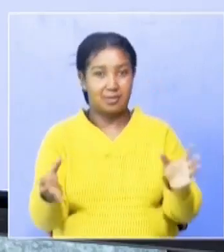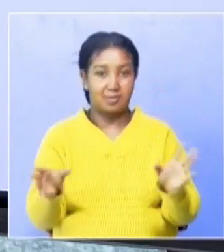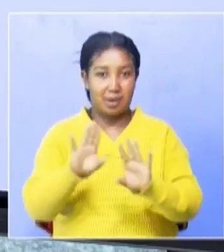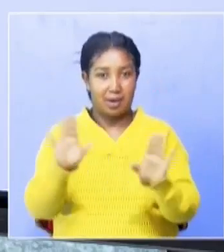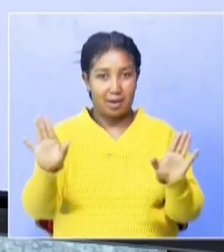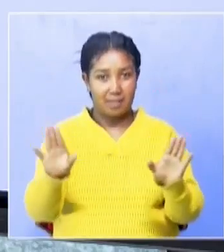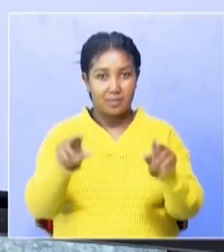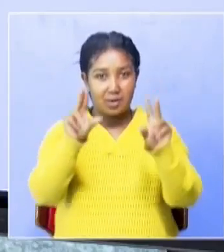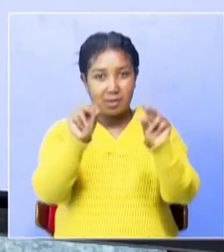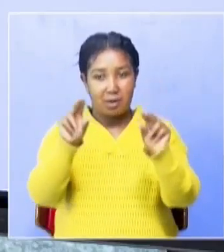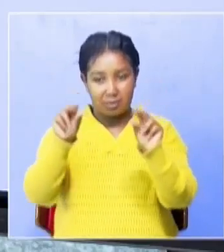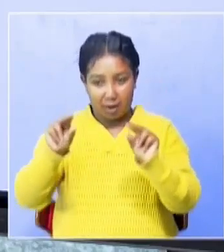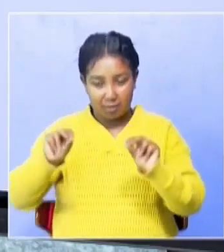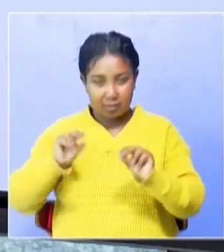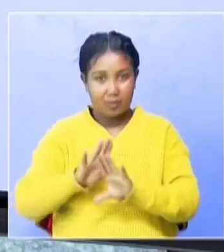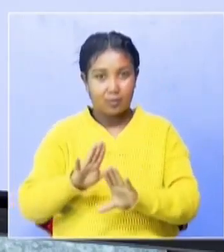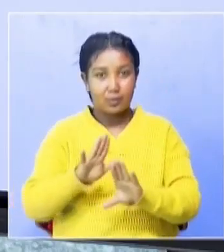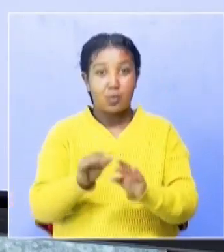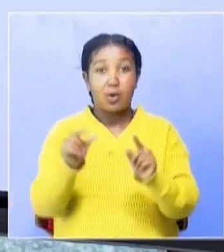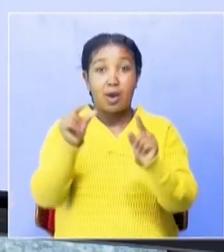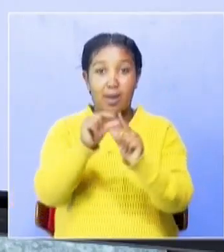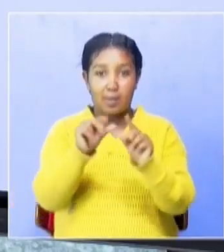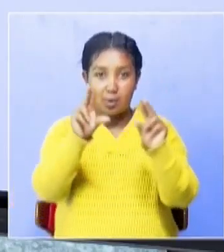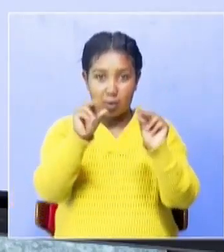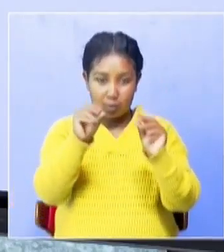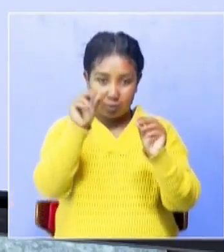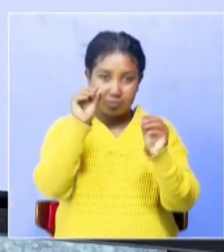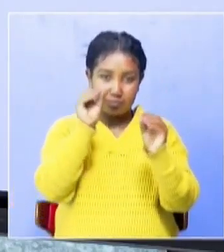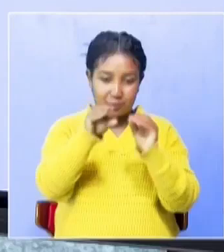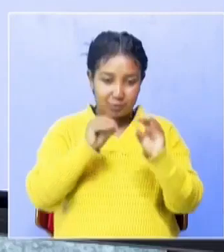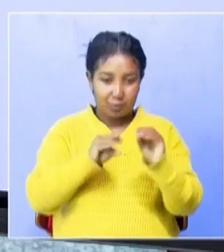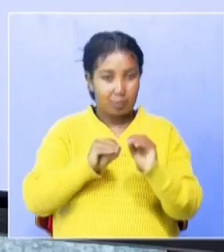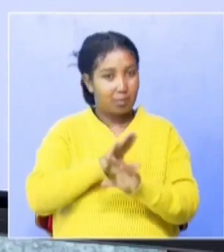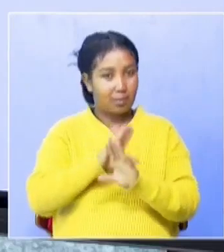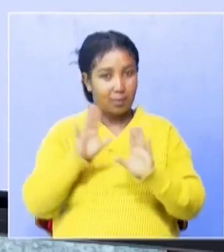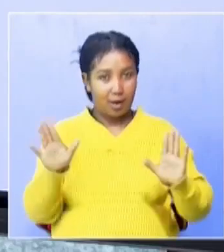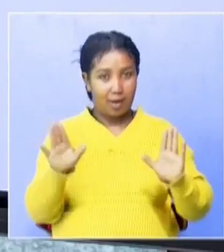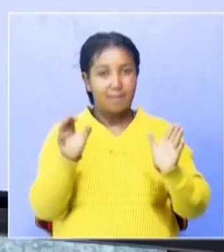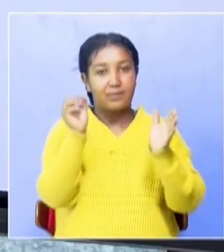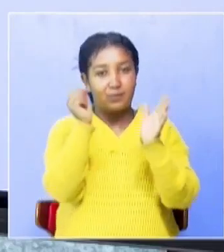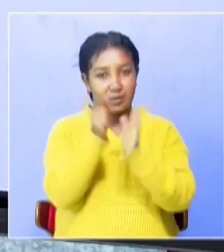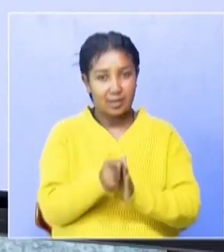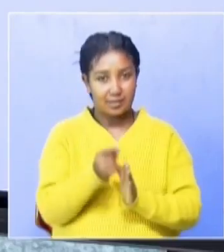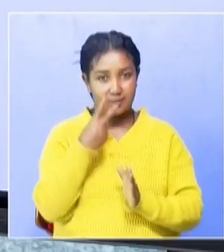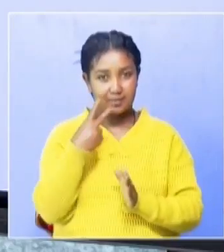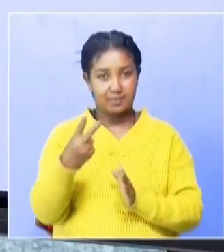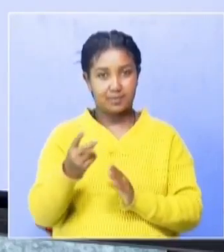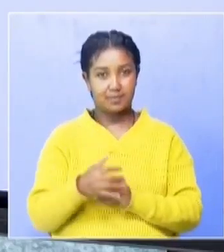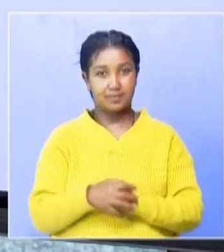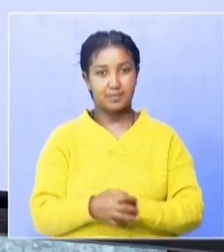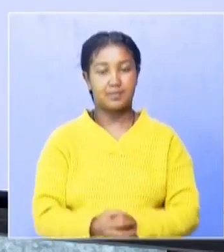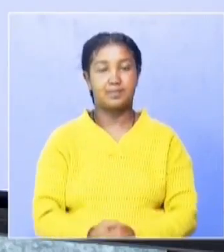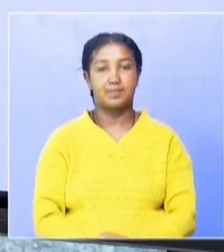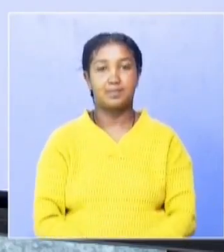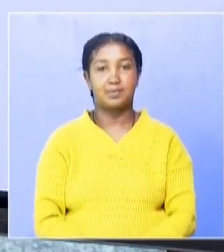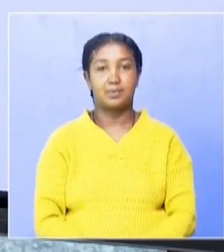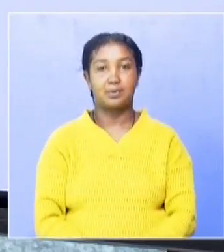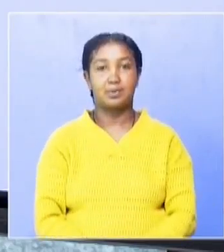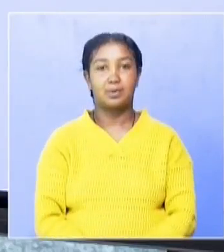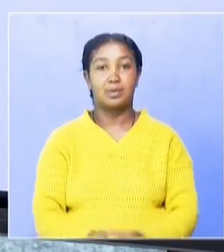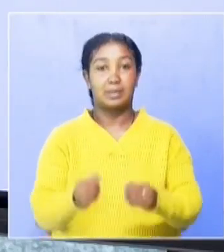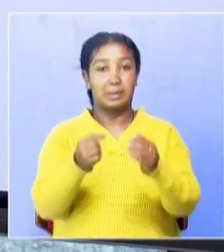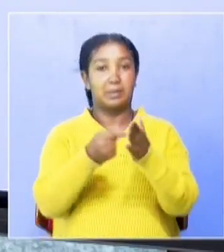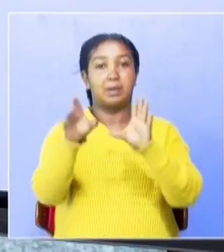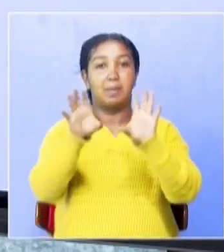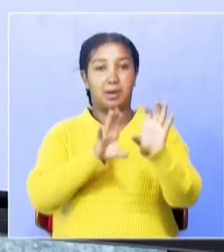Okay? Not. We have to put the word not in the sentence. For example, to make it